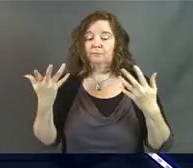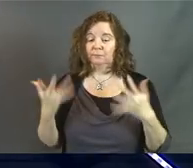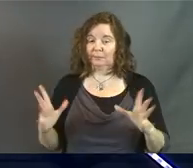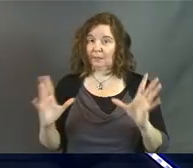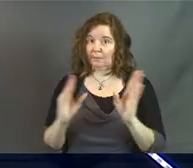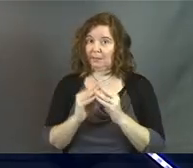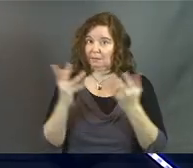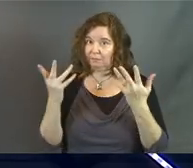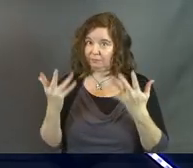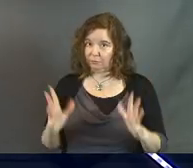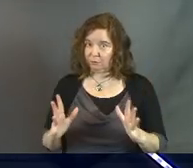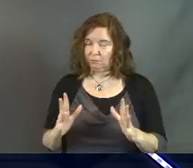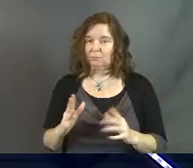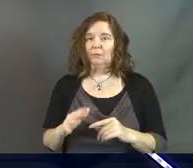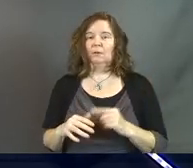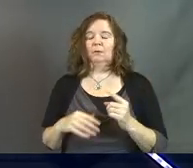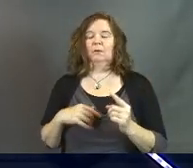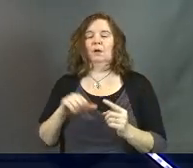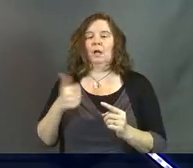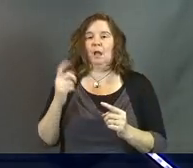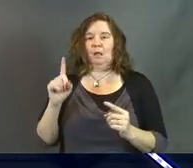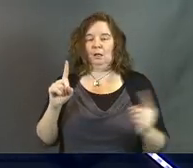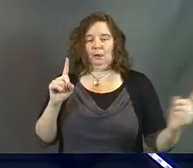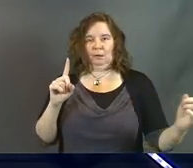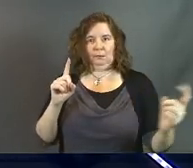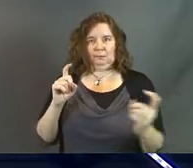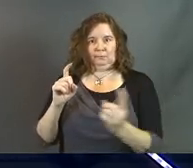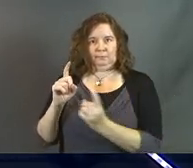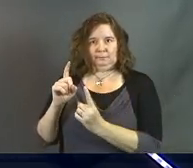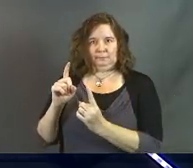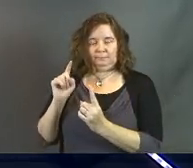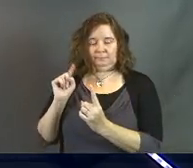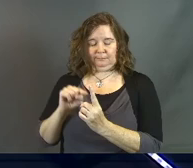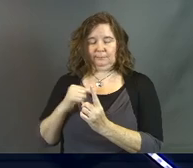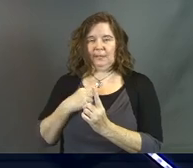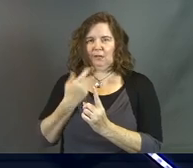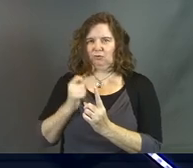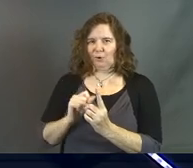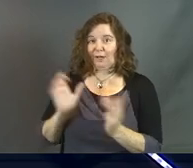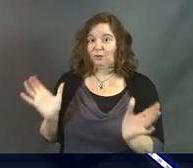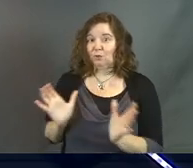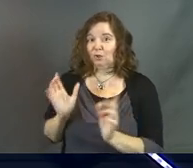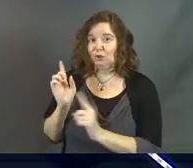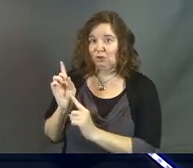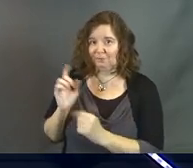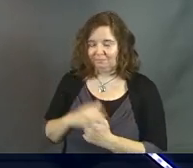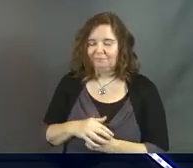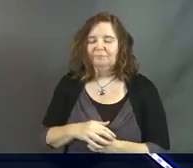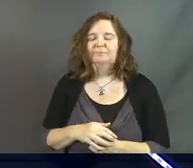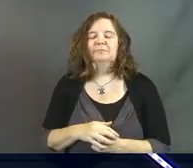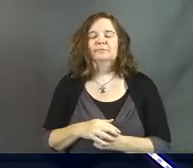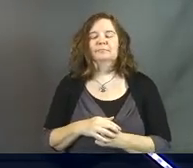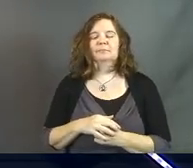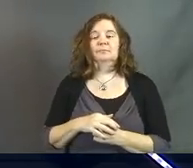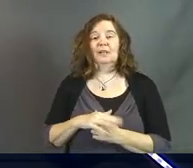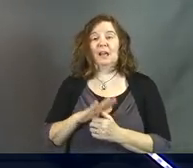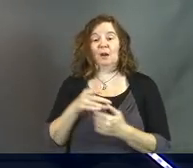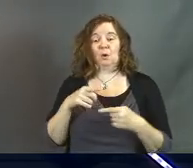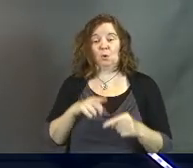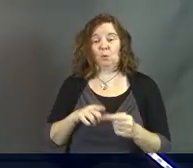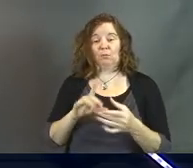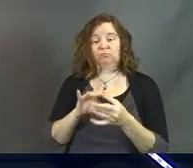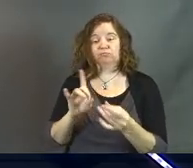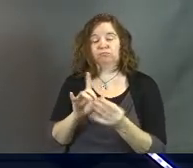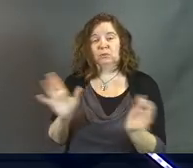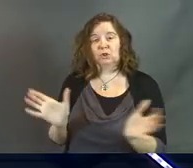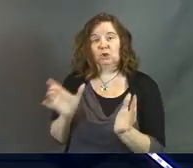this meeting gets over, somebody comes up to our sister and tries to encourage her. And in the midst of